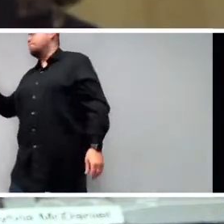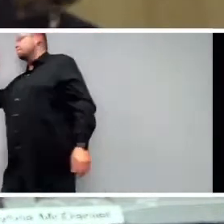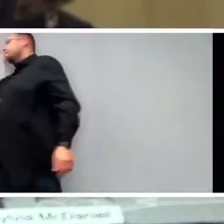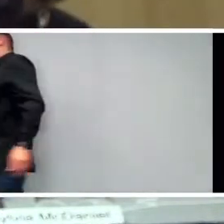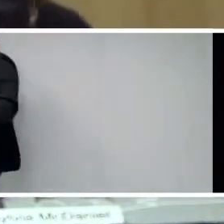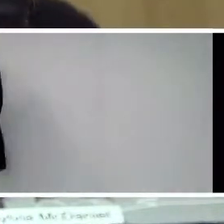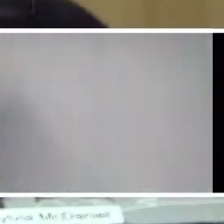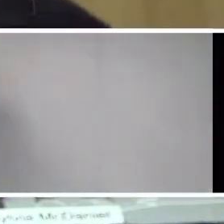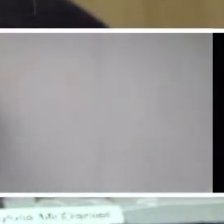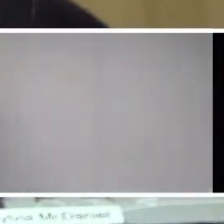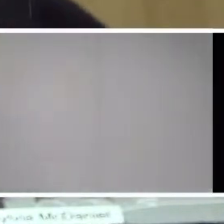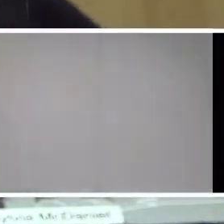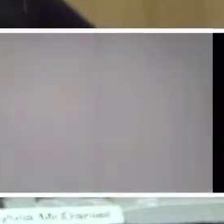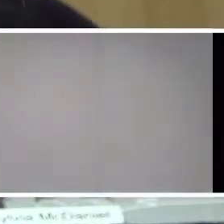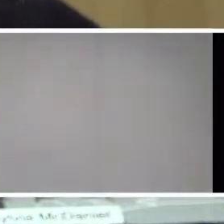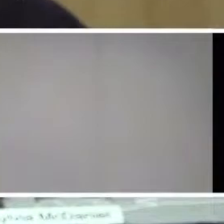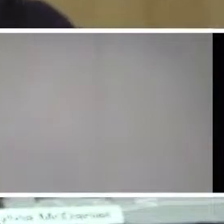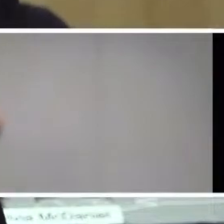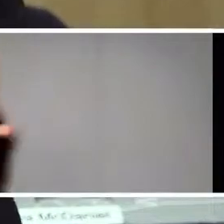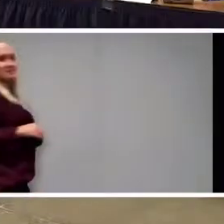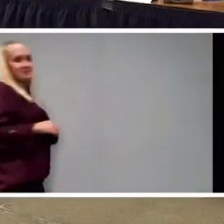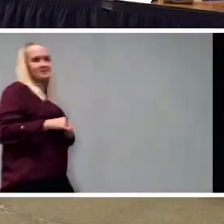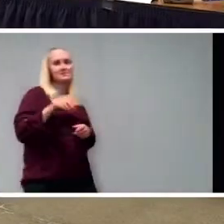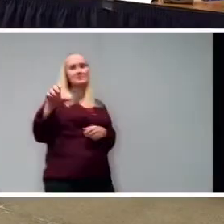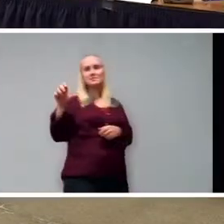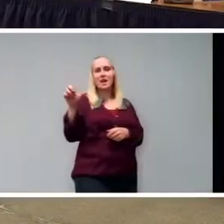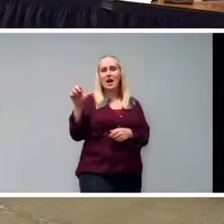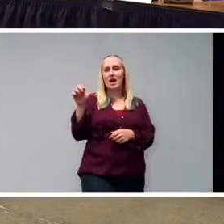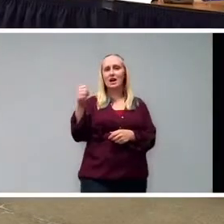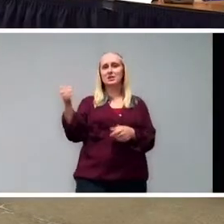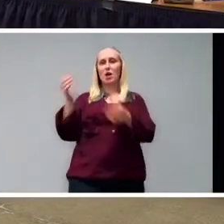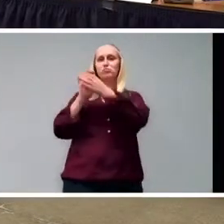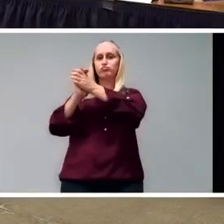Another round of applause for these young people for spending their evening with us.